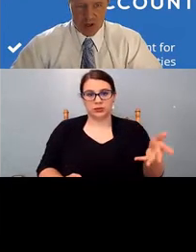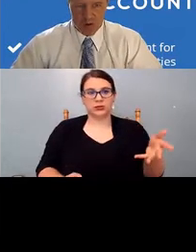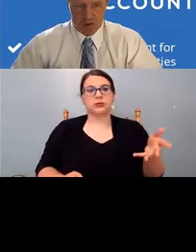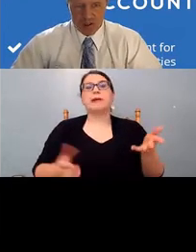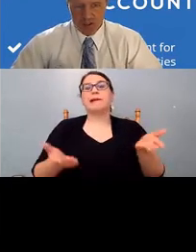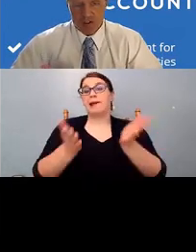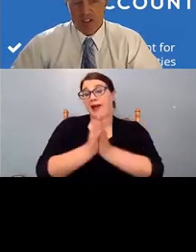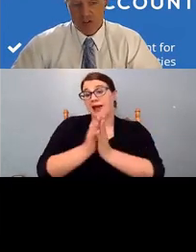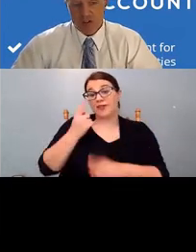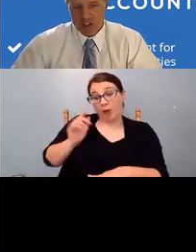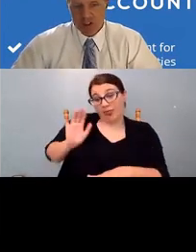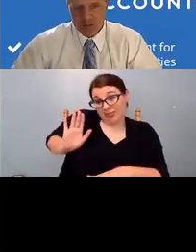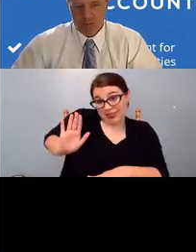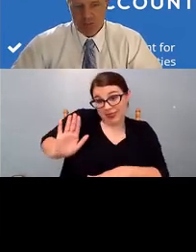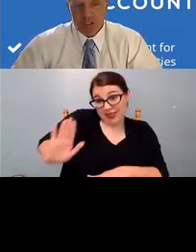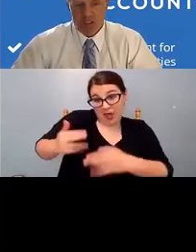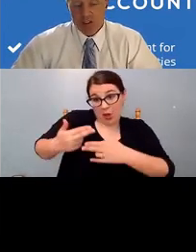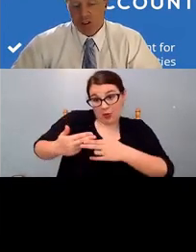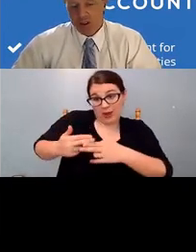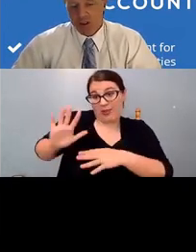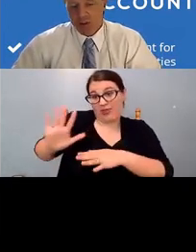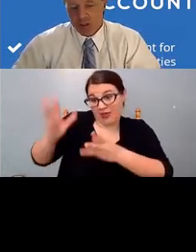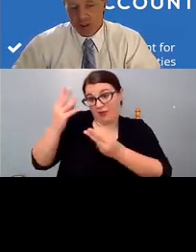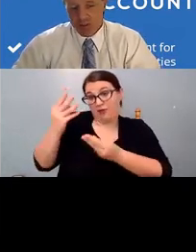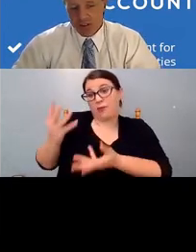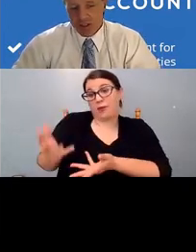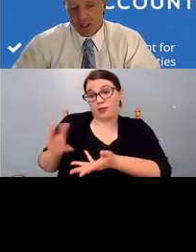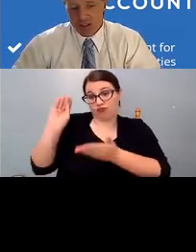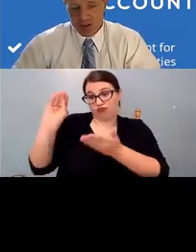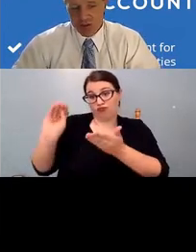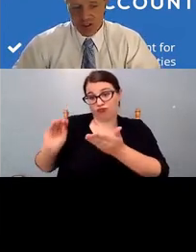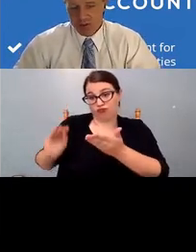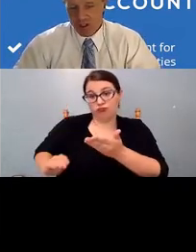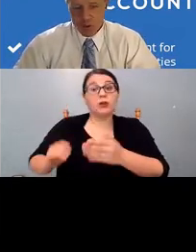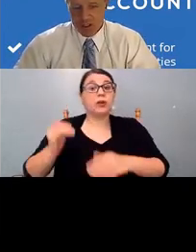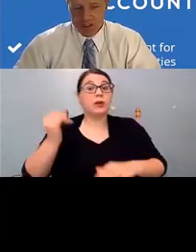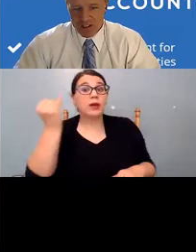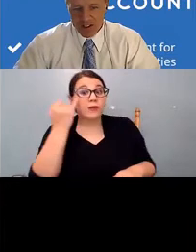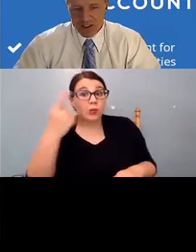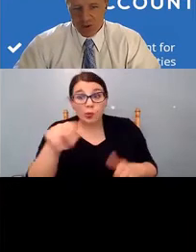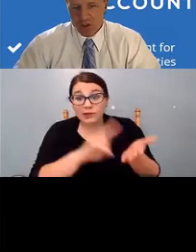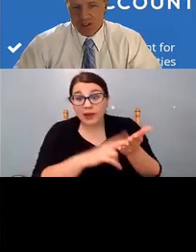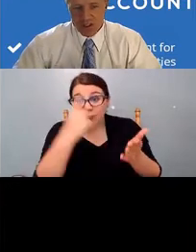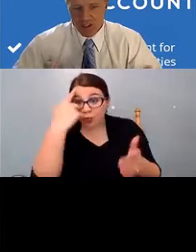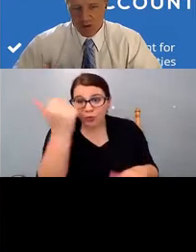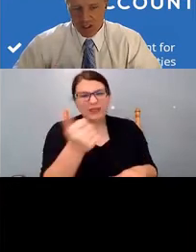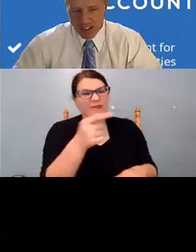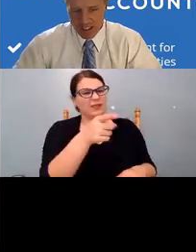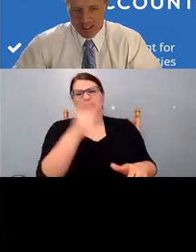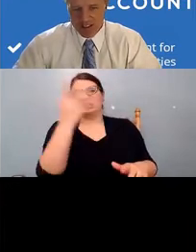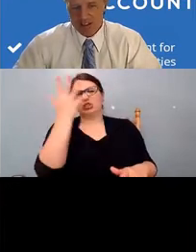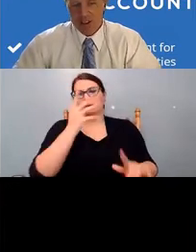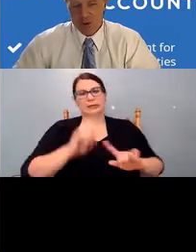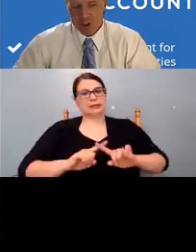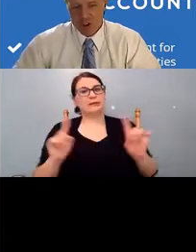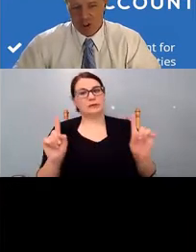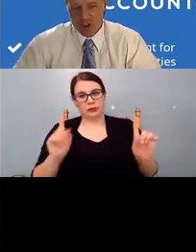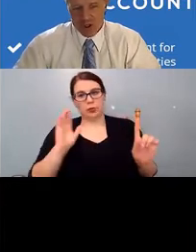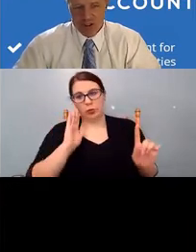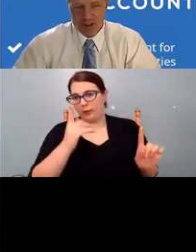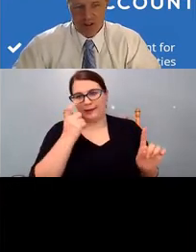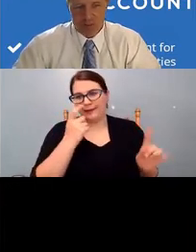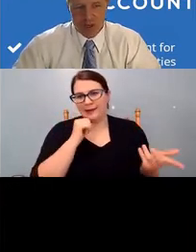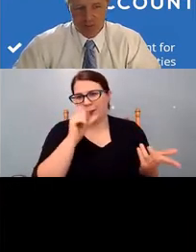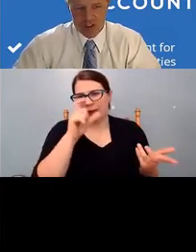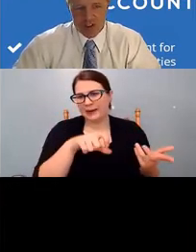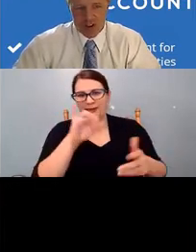legal representative's information. So if it was somebody signing up for themselves, they would not see this screen because they wouldn't need it. It would just go